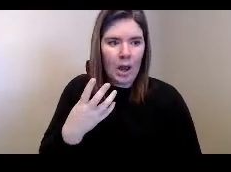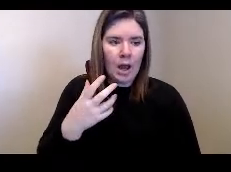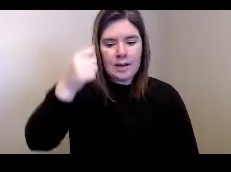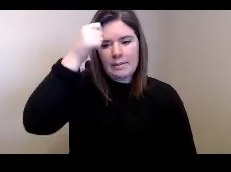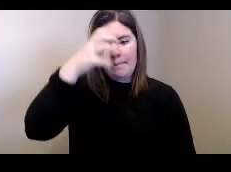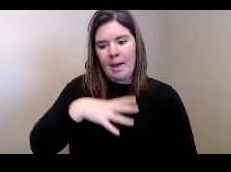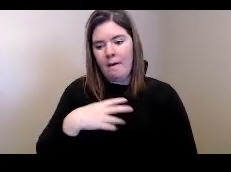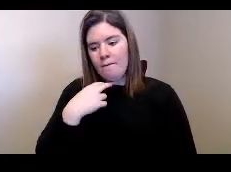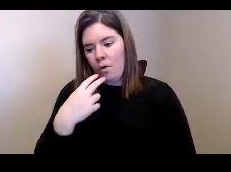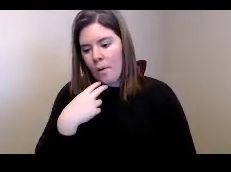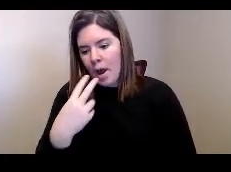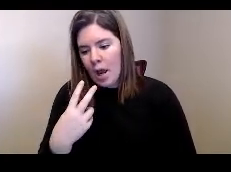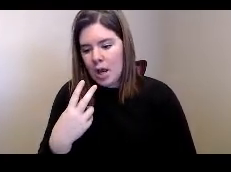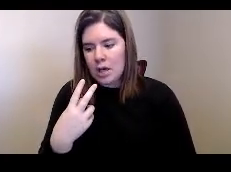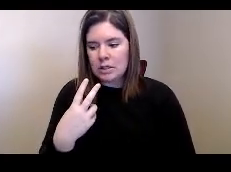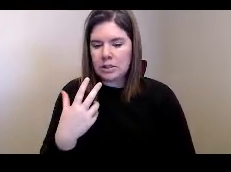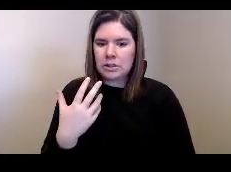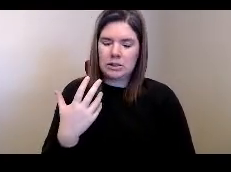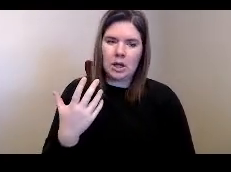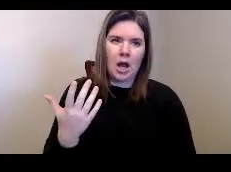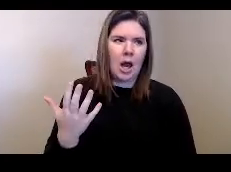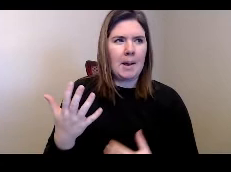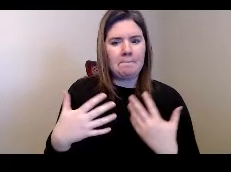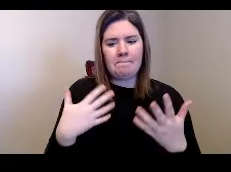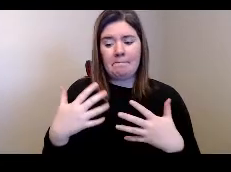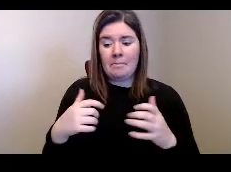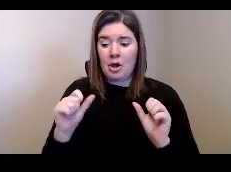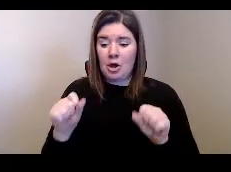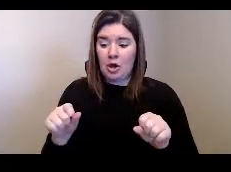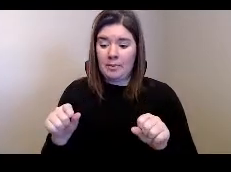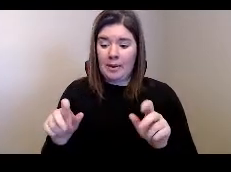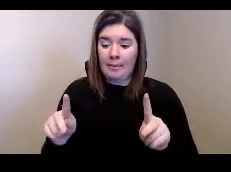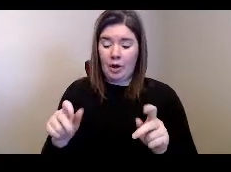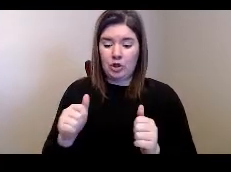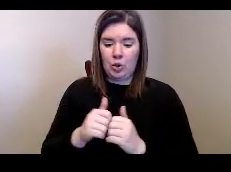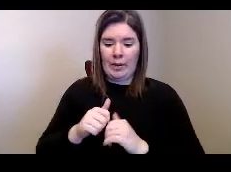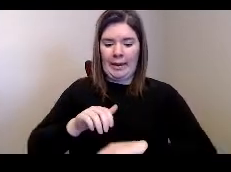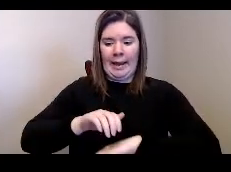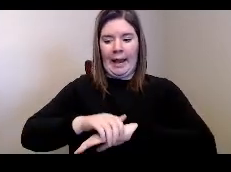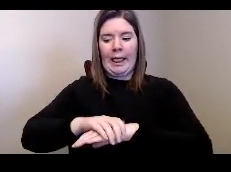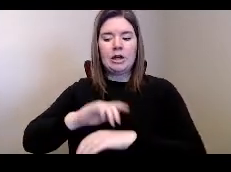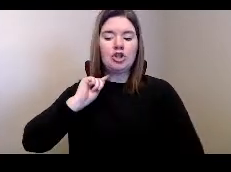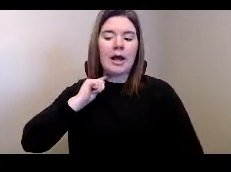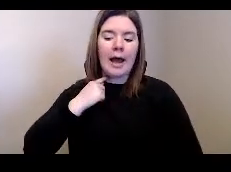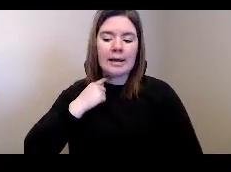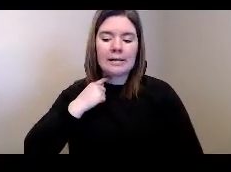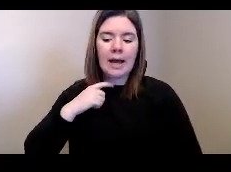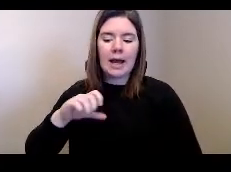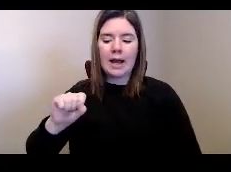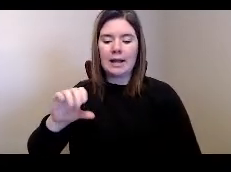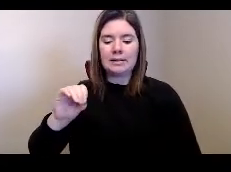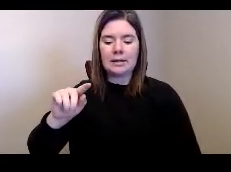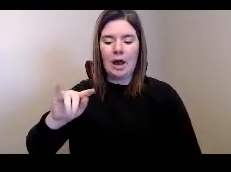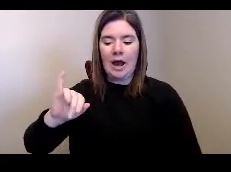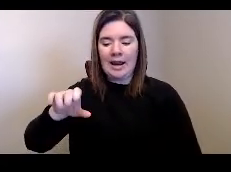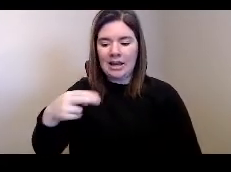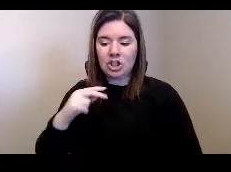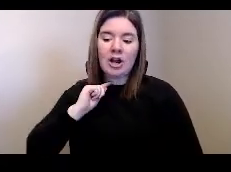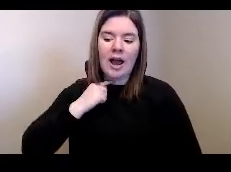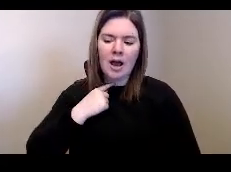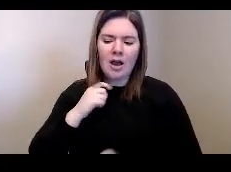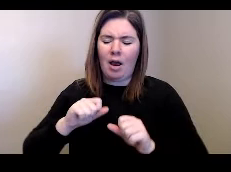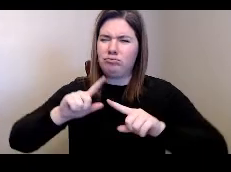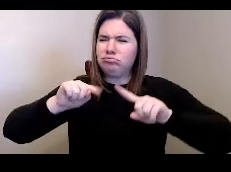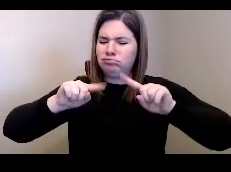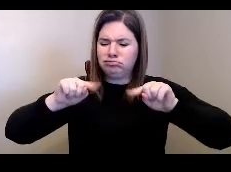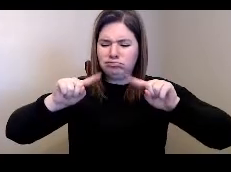voice, you can even have someone with a British or a Scottish accent, or there's all different kinds